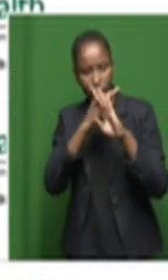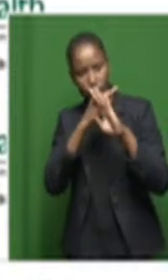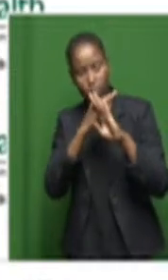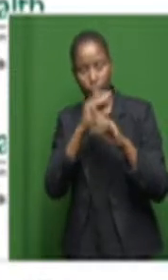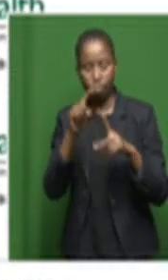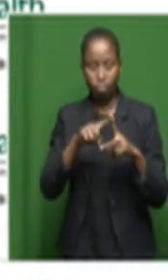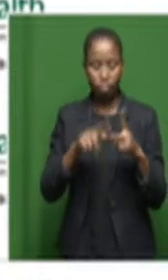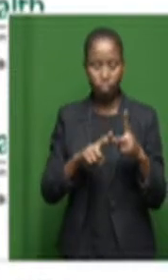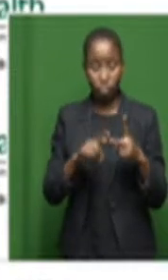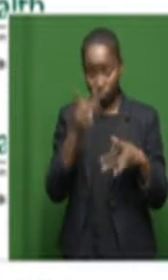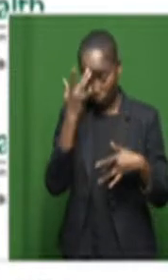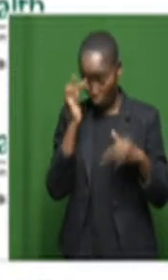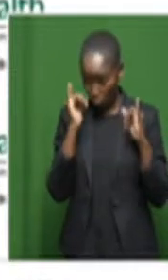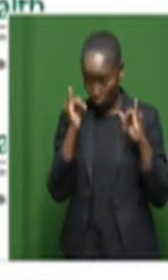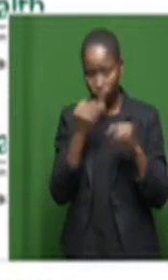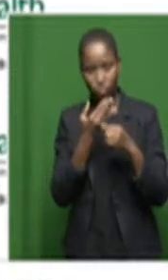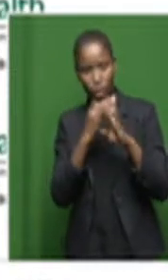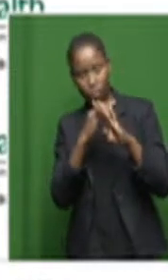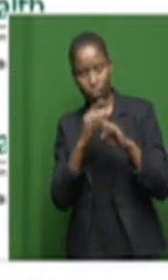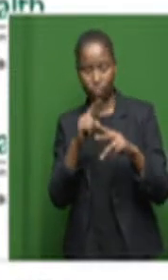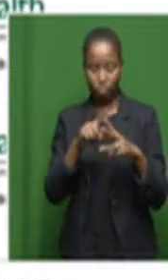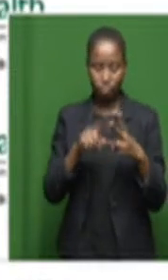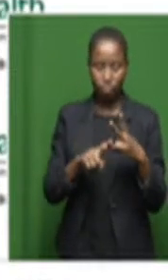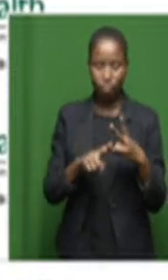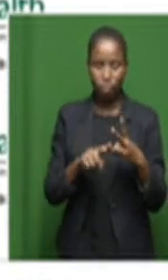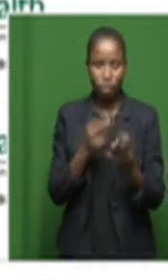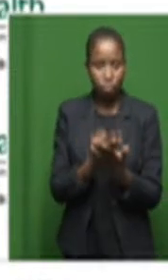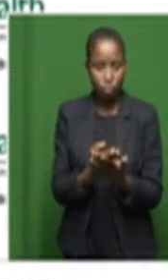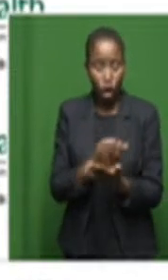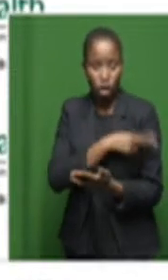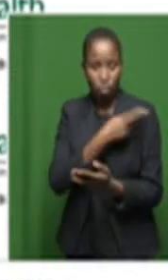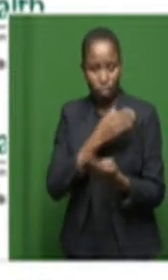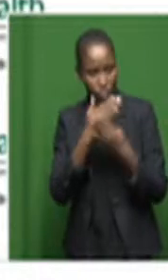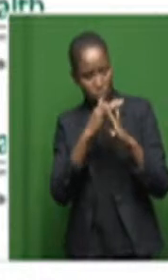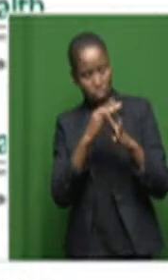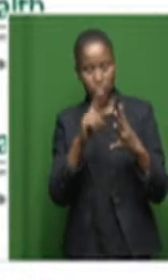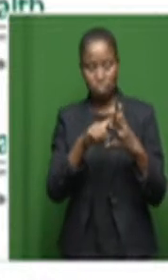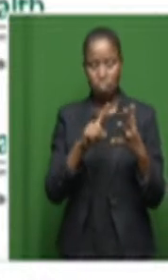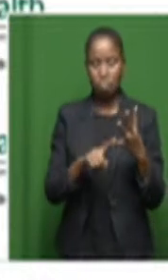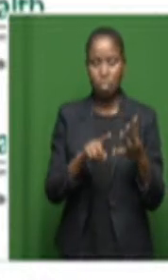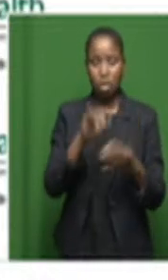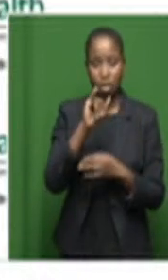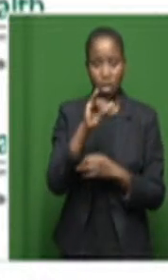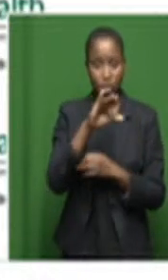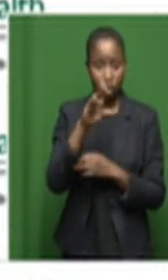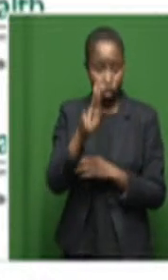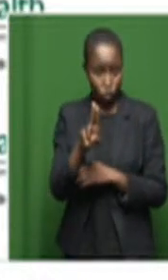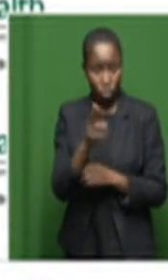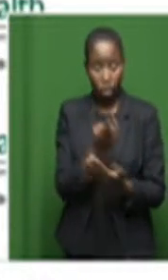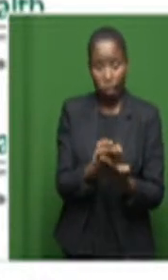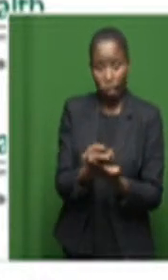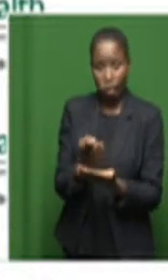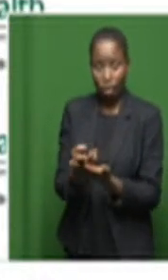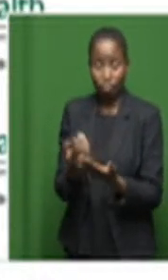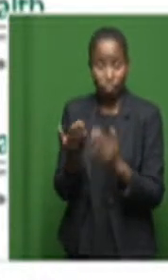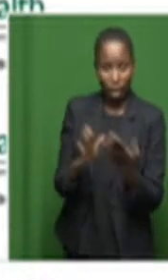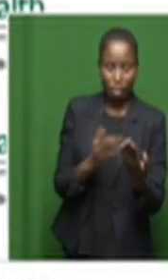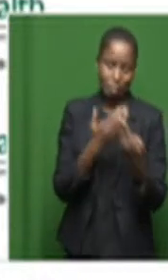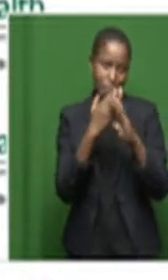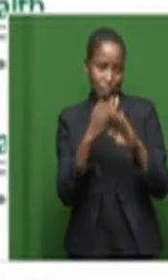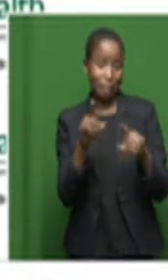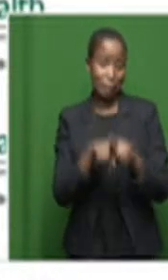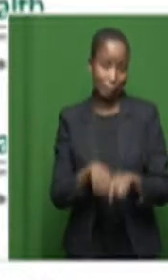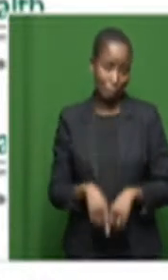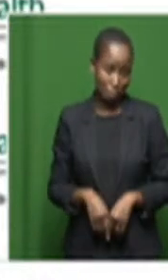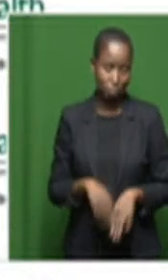severe illness, hospitalization, including ICU, admission in ICU and death. Now, as